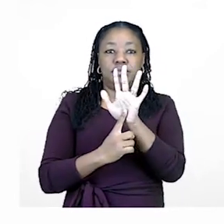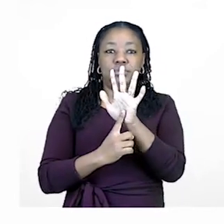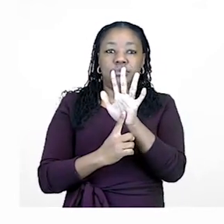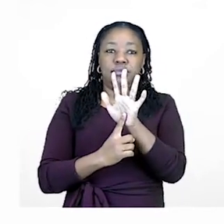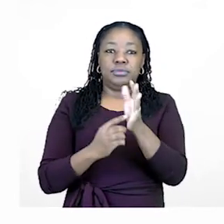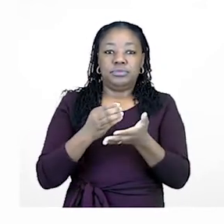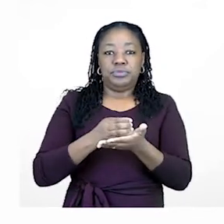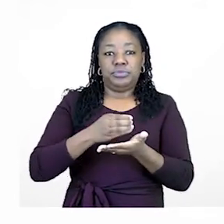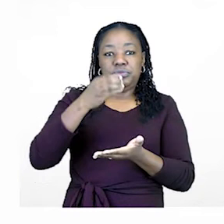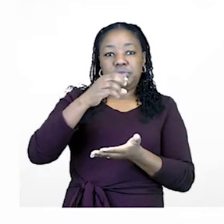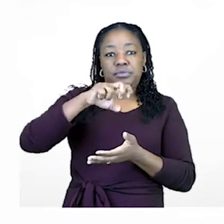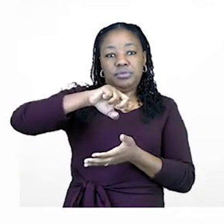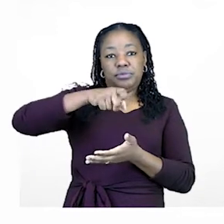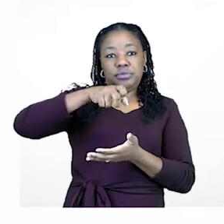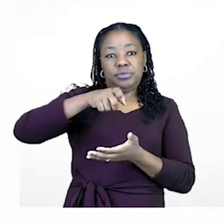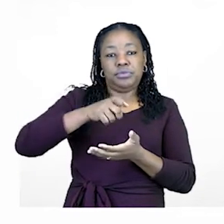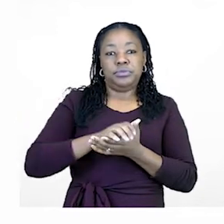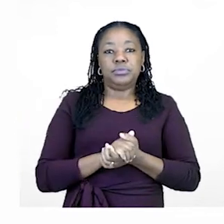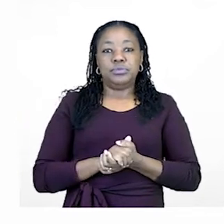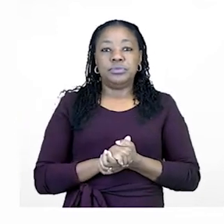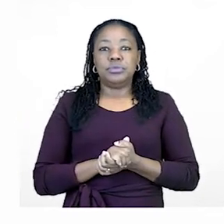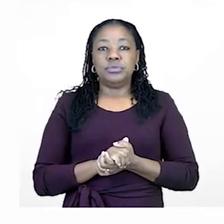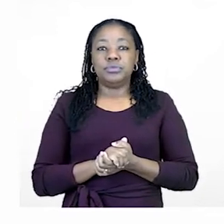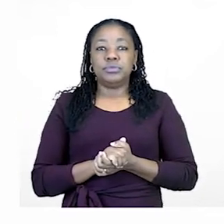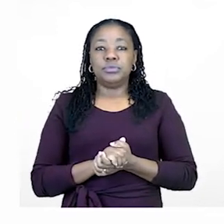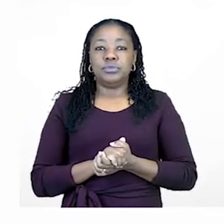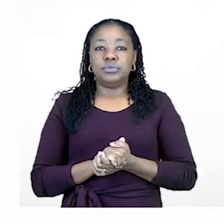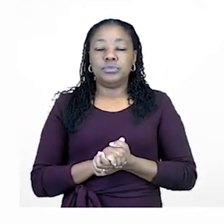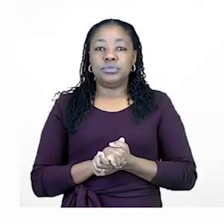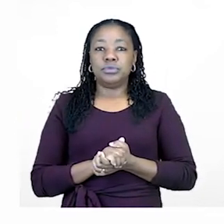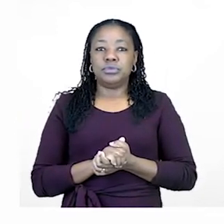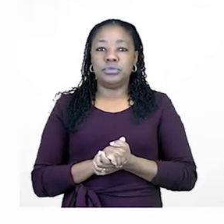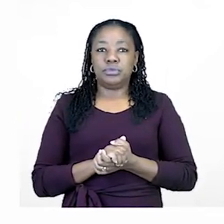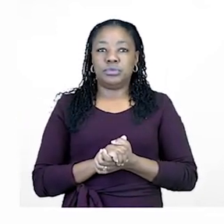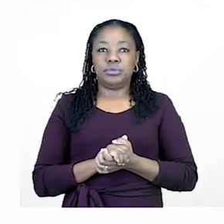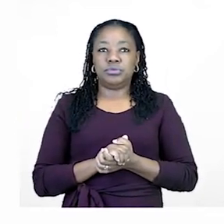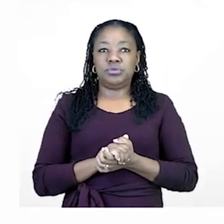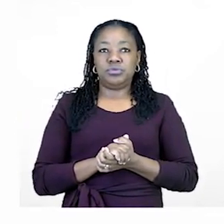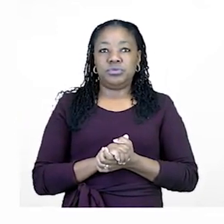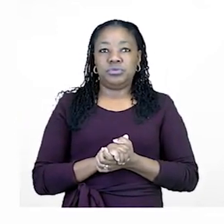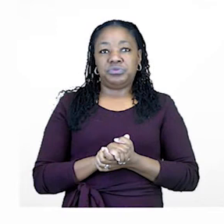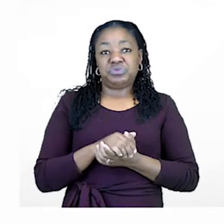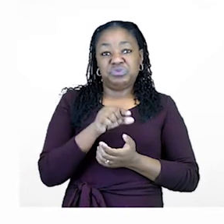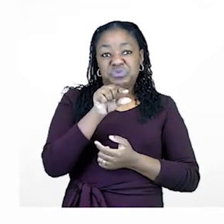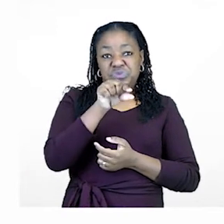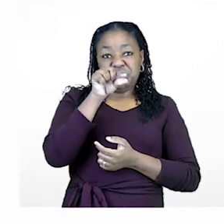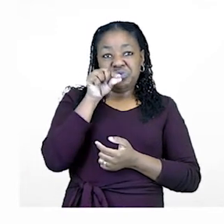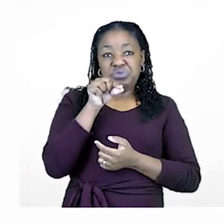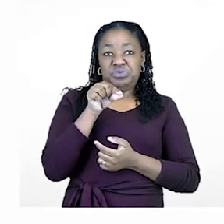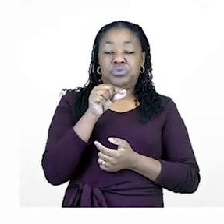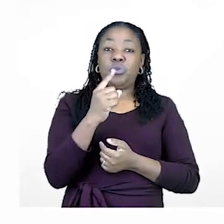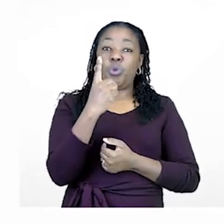and bottles of water. But for each of these items, there is one that is different